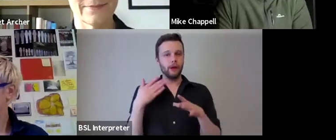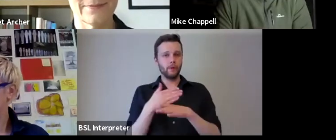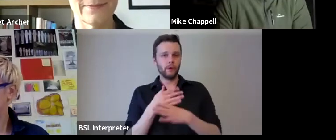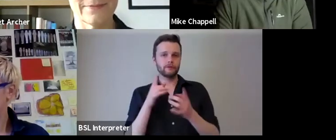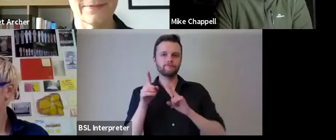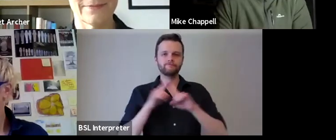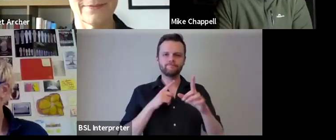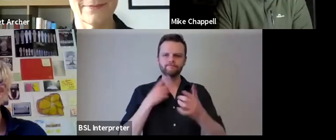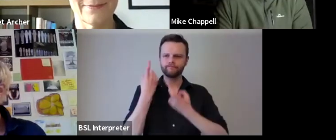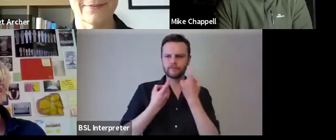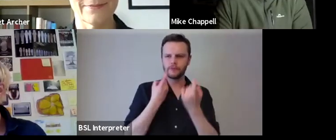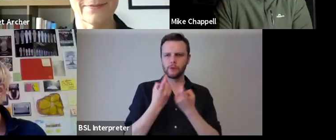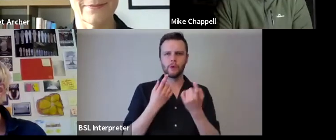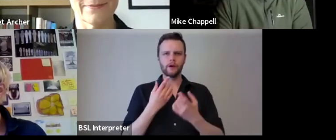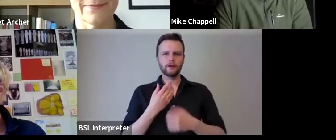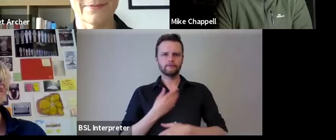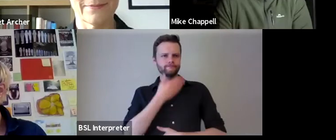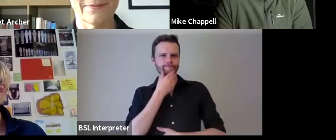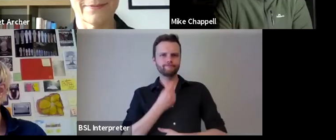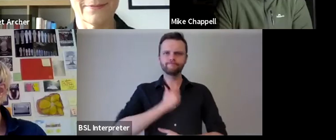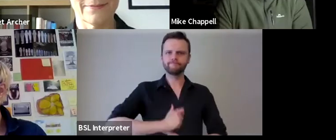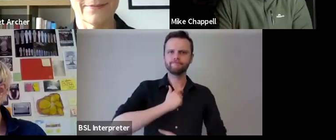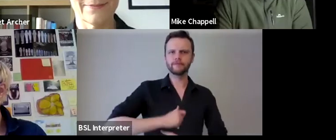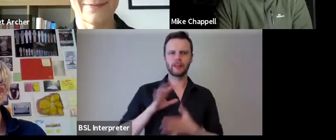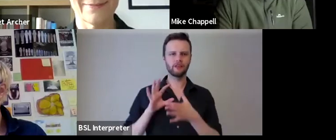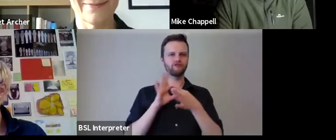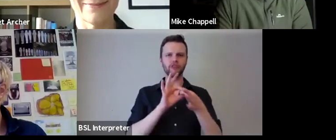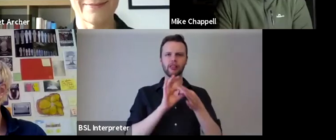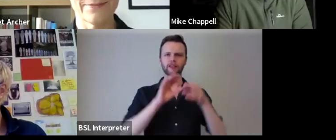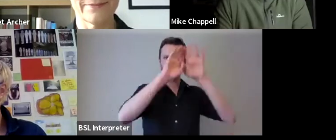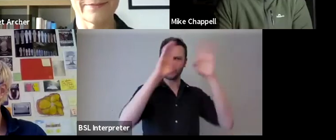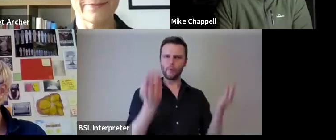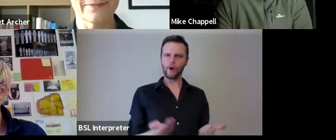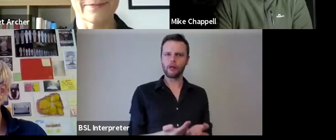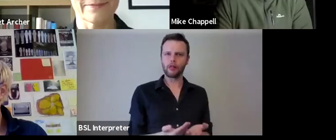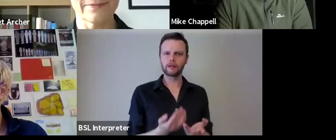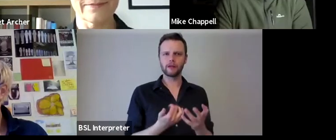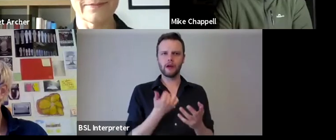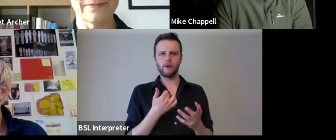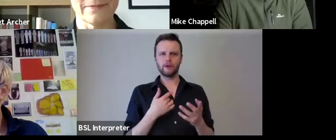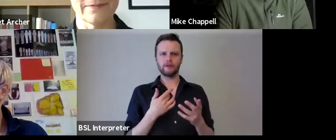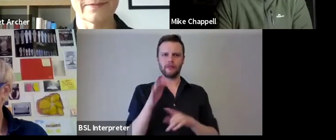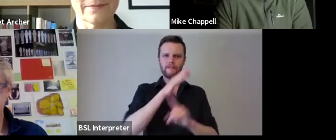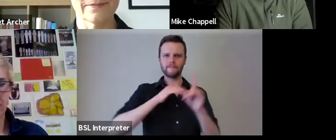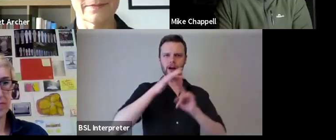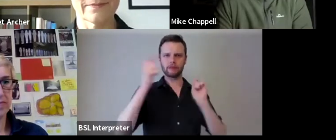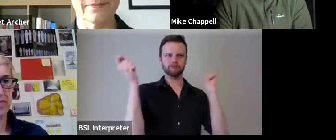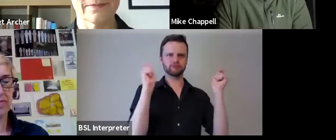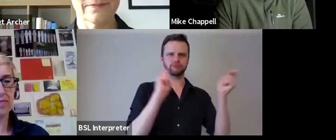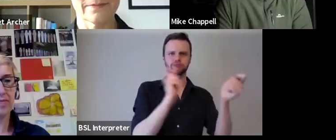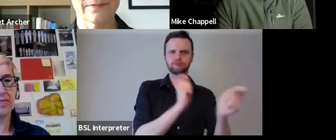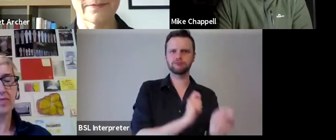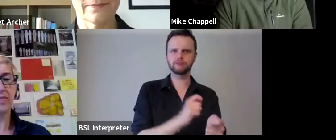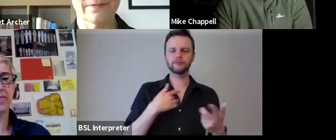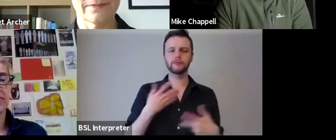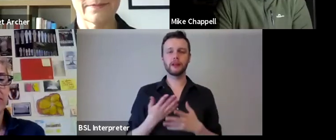kind of explore mankind's relationship to the world in this kind of increasingly changing environment. I'm